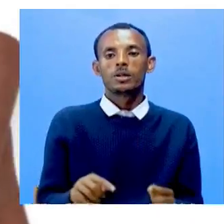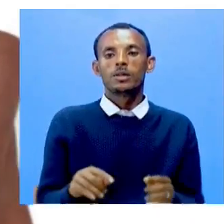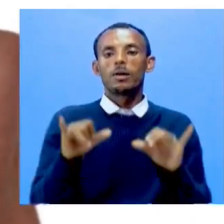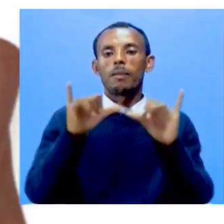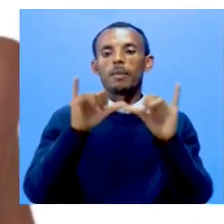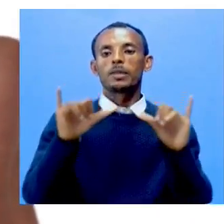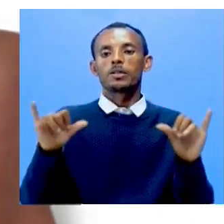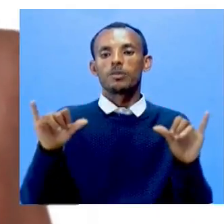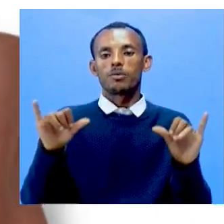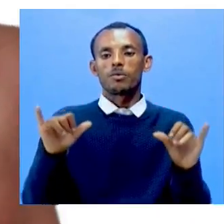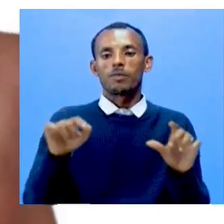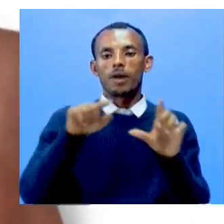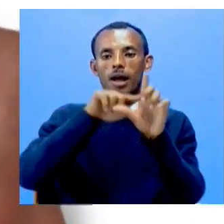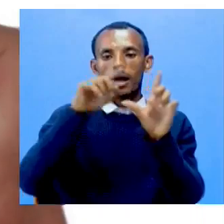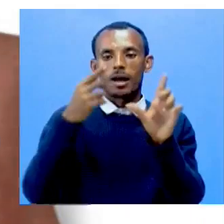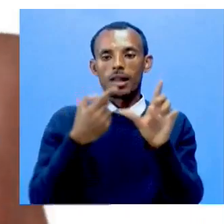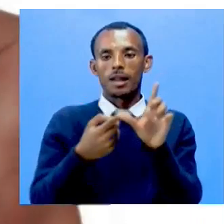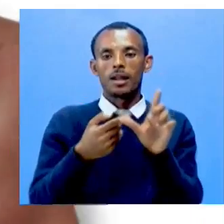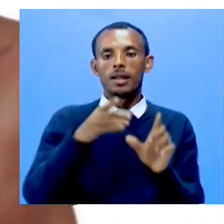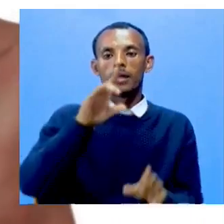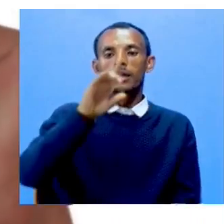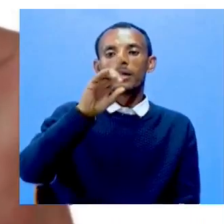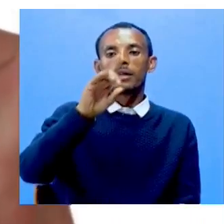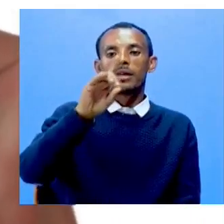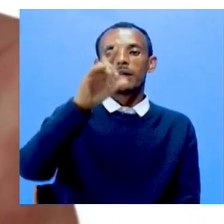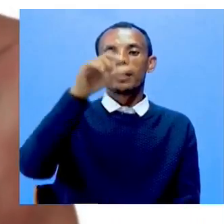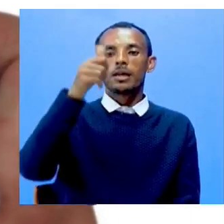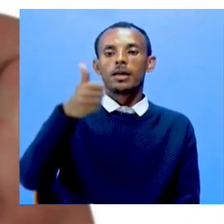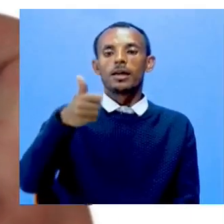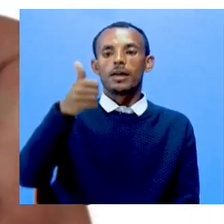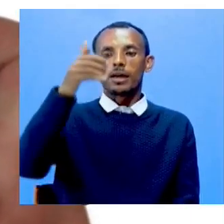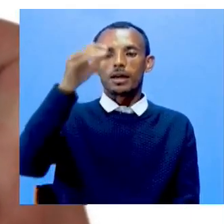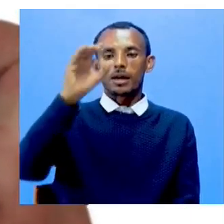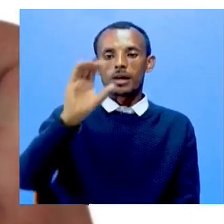measure of angle DAC.